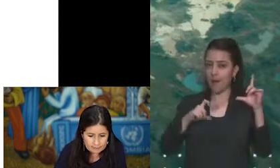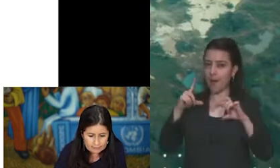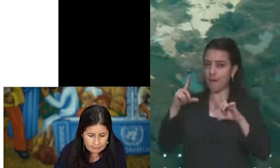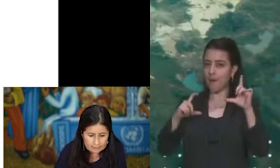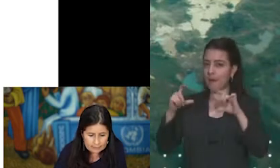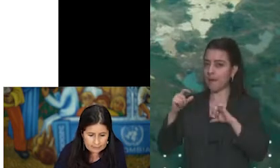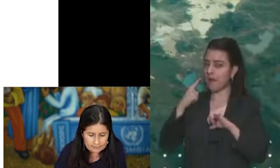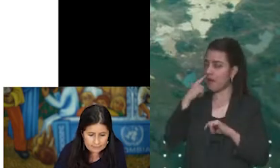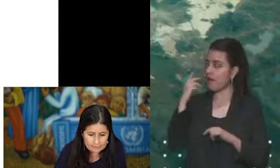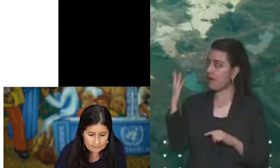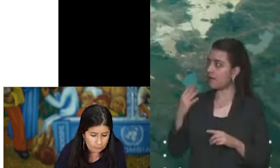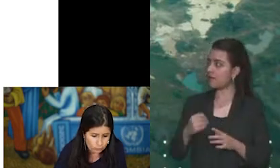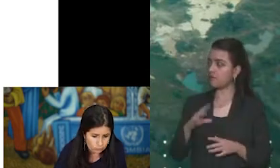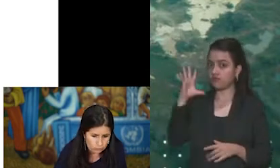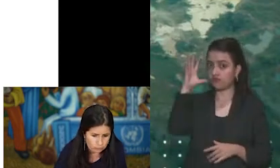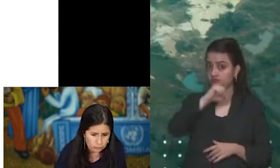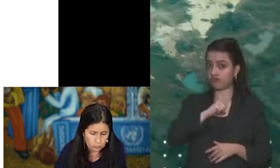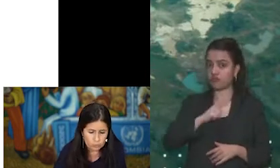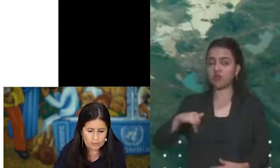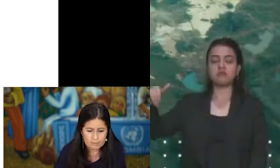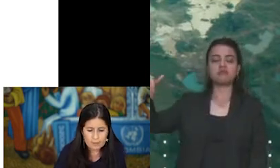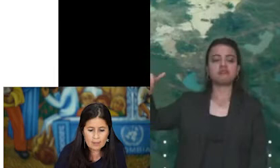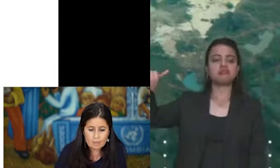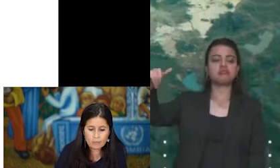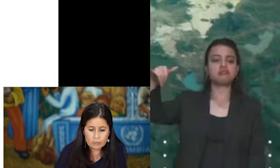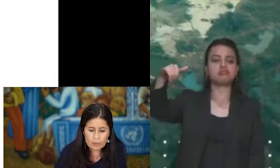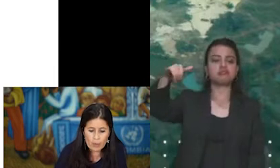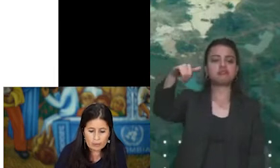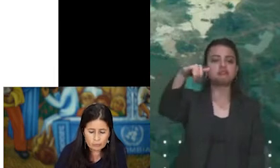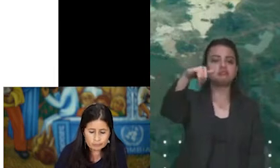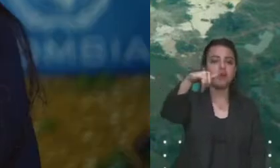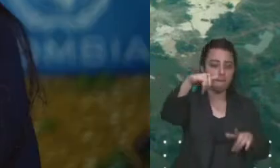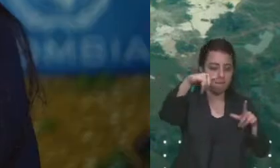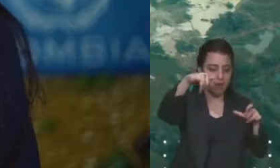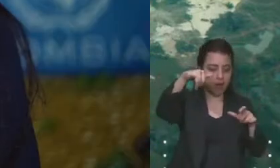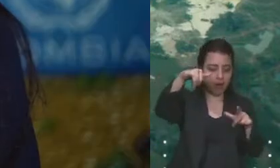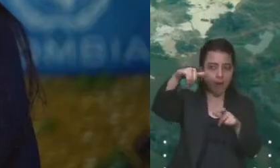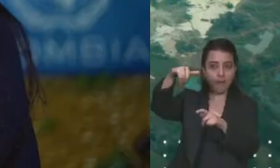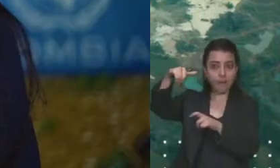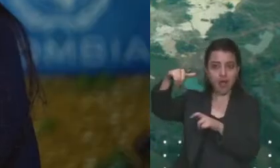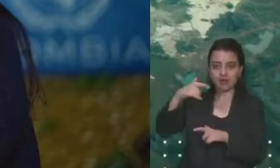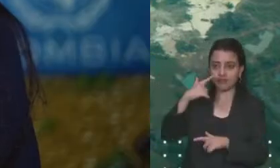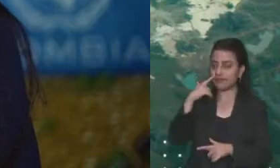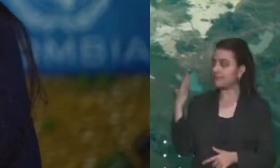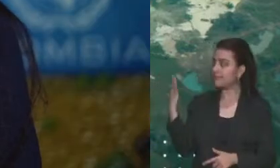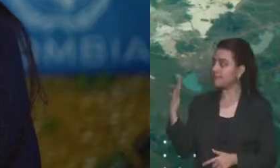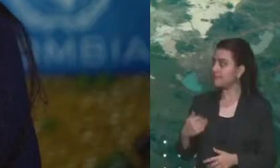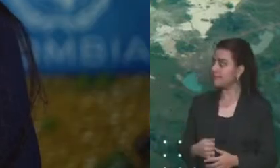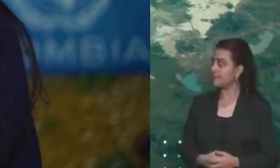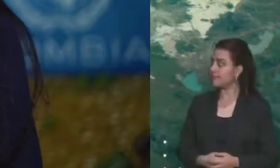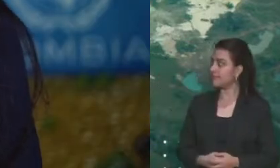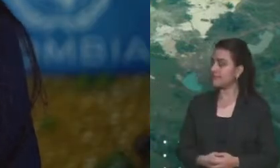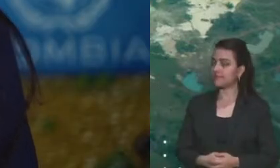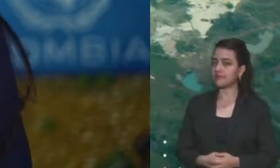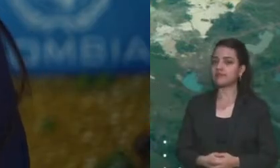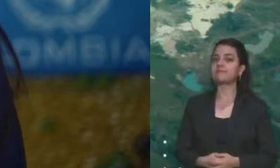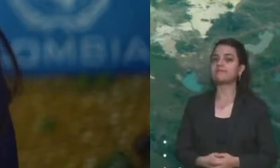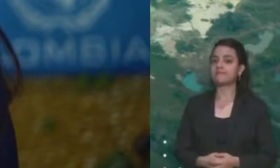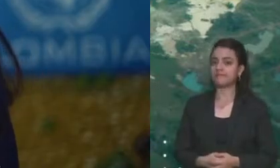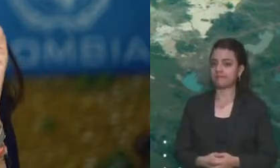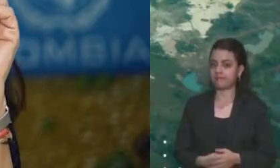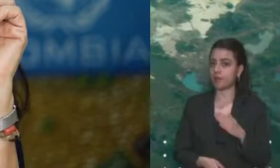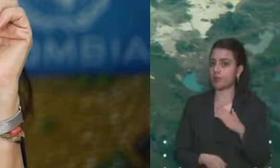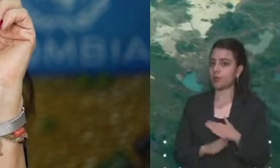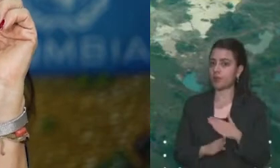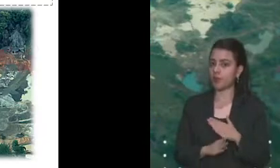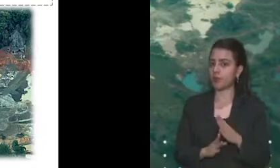see this in these photos. These taken from above. So when we surveil the territory, the evidence is ongoing, but